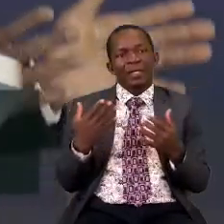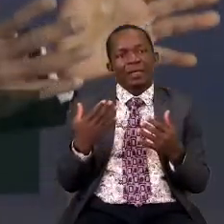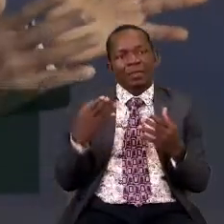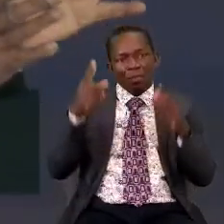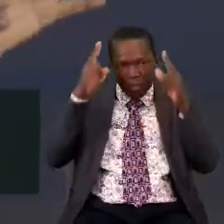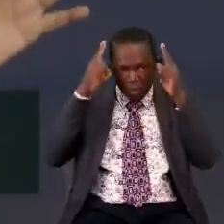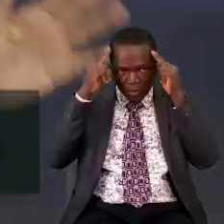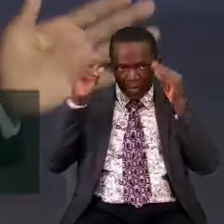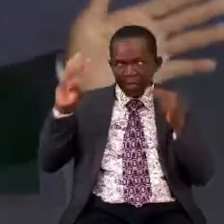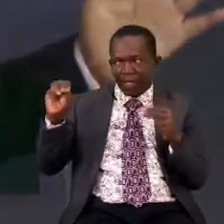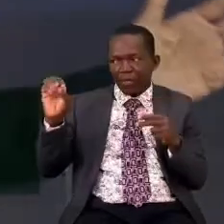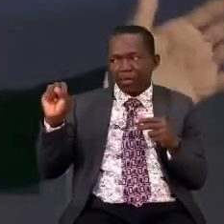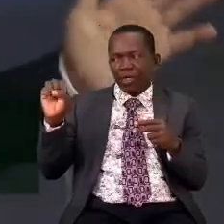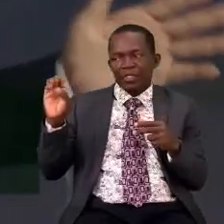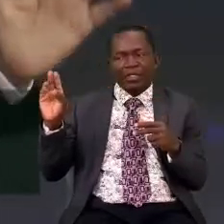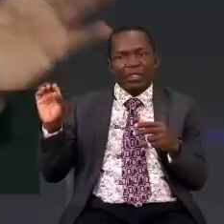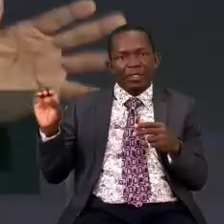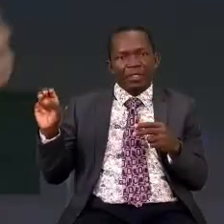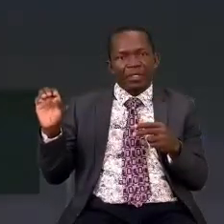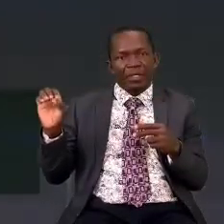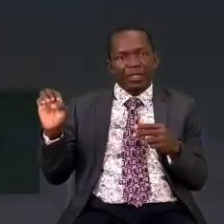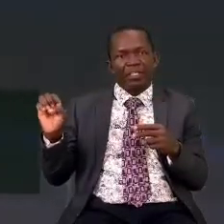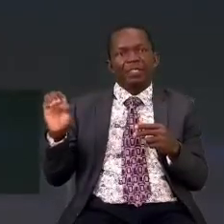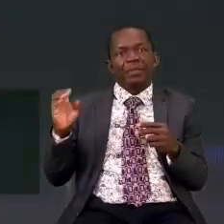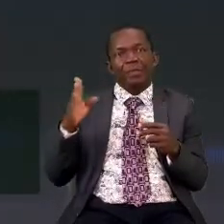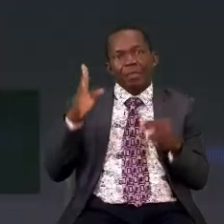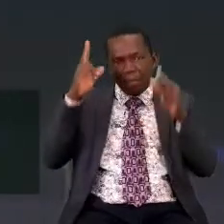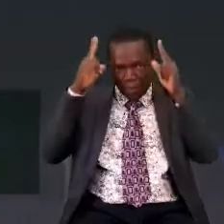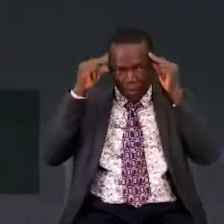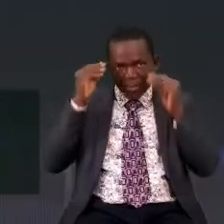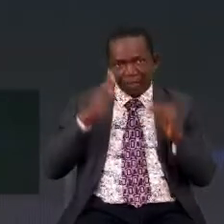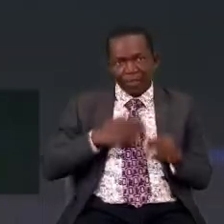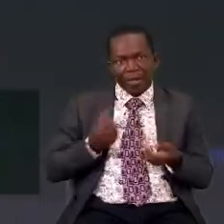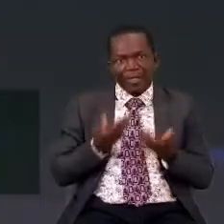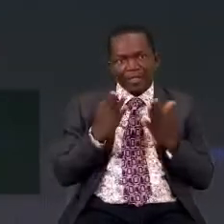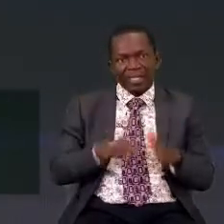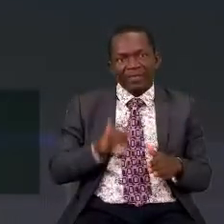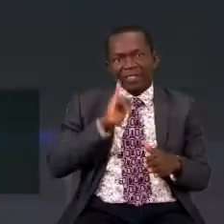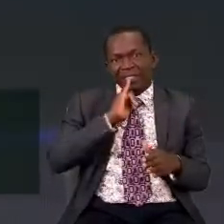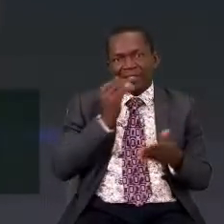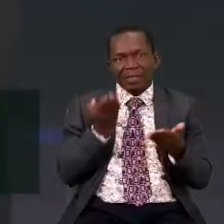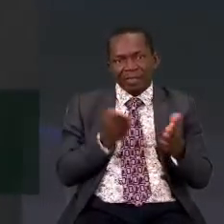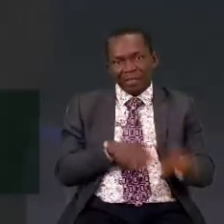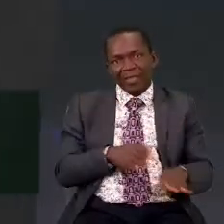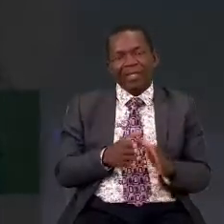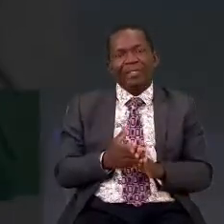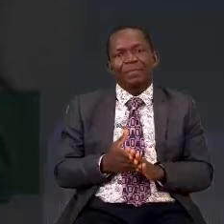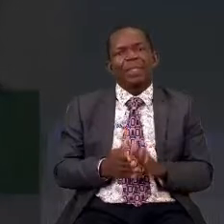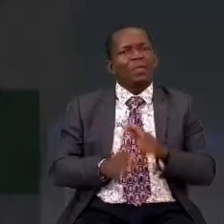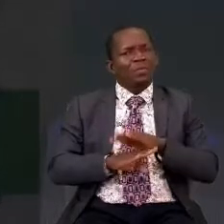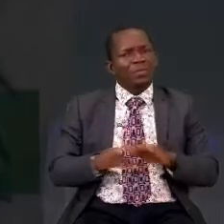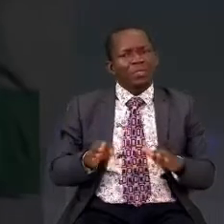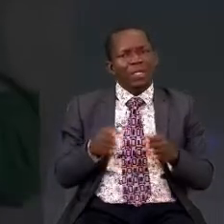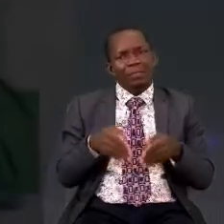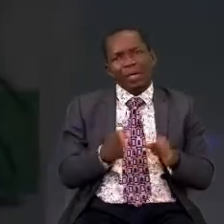We have a limited time and period over here on earth, and then we cross